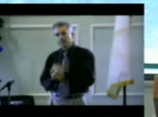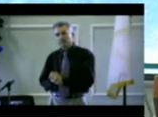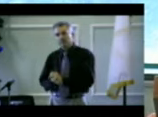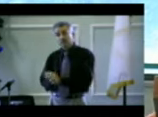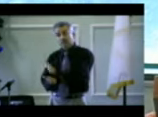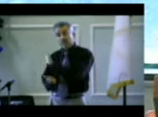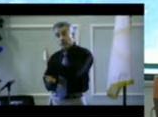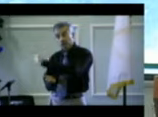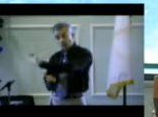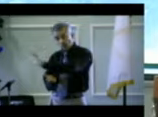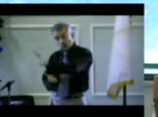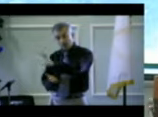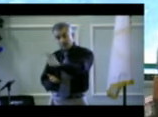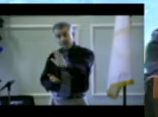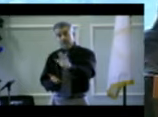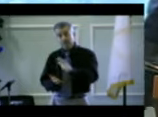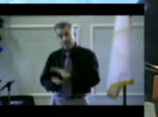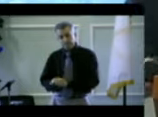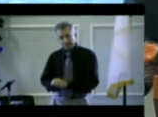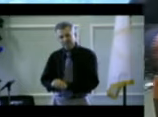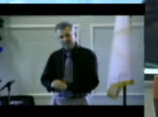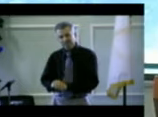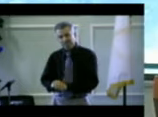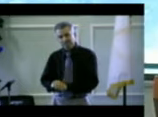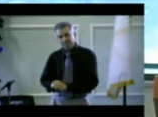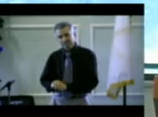This is yours.